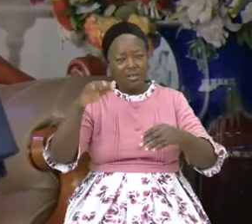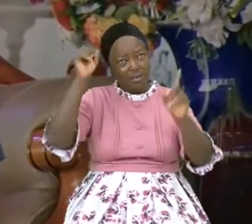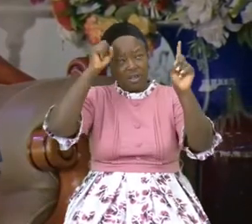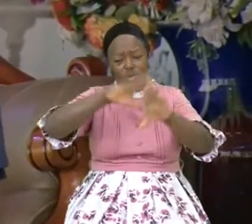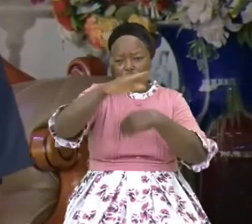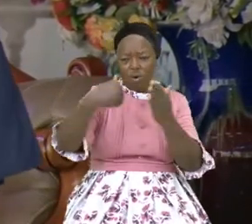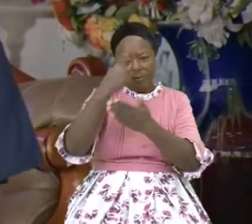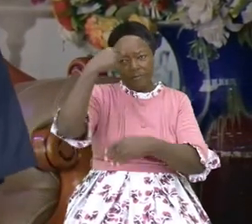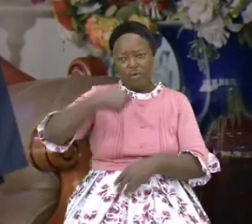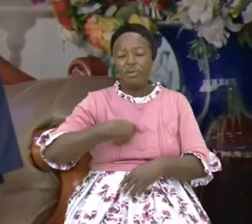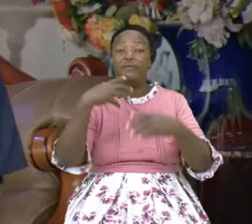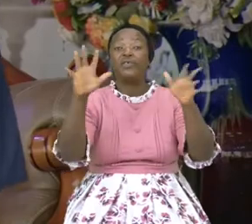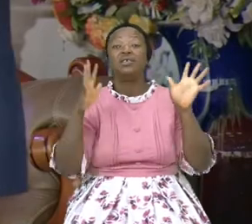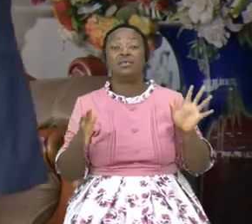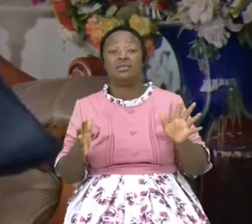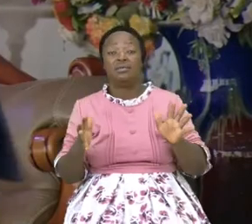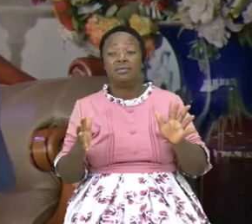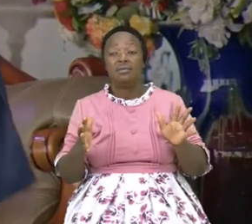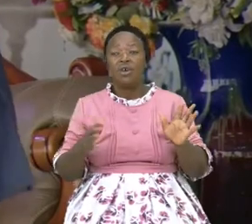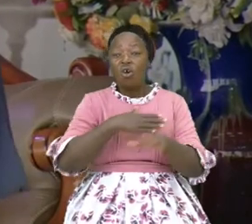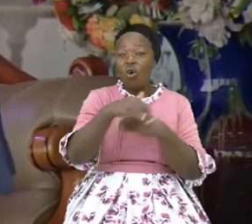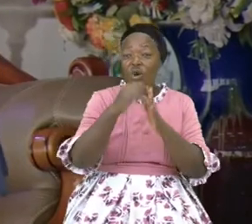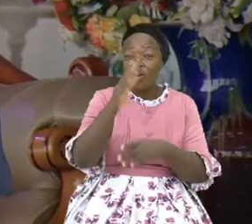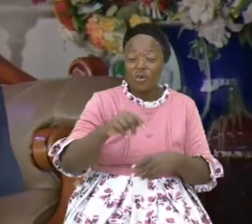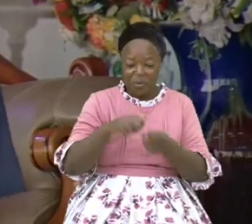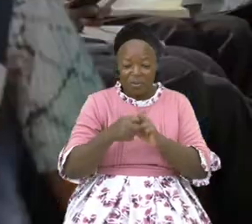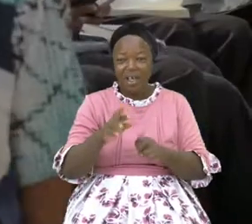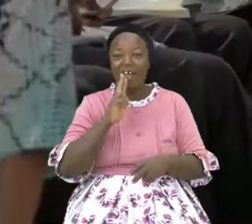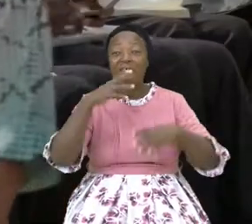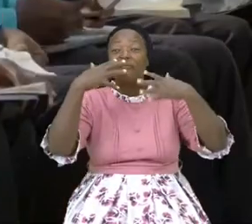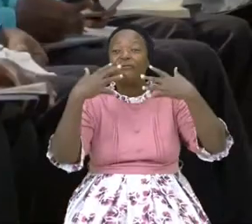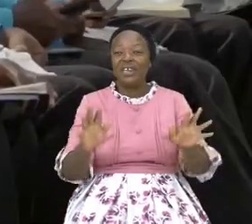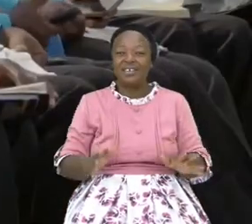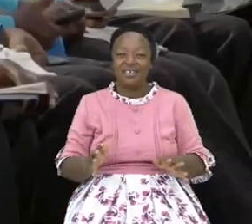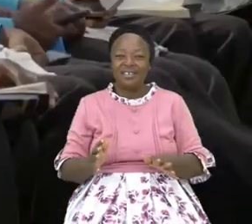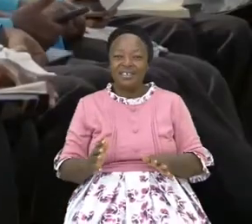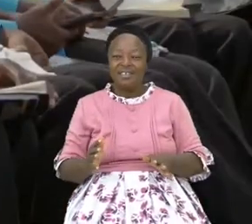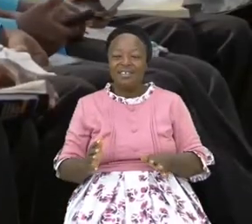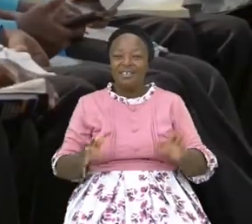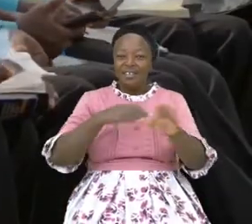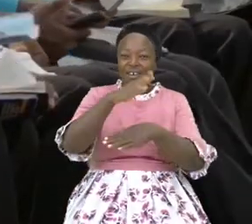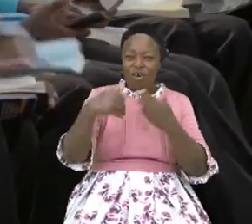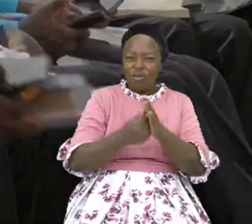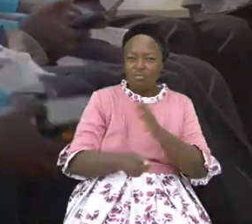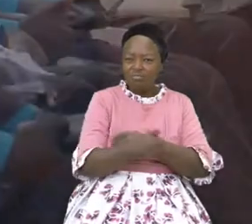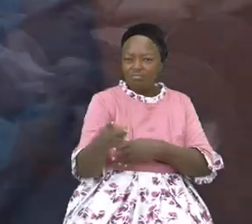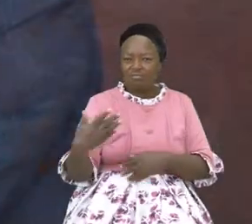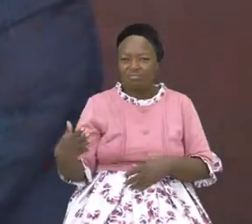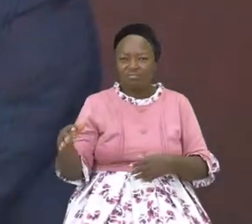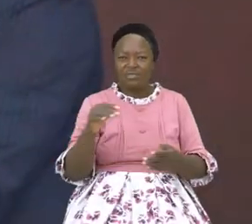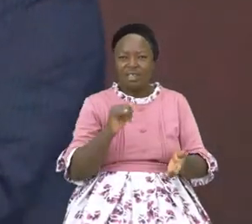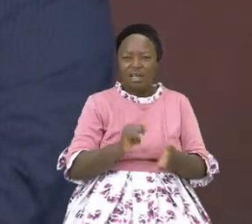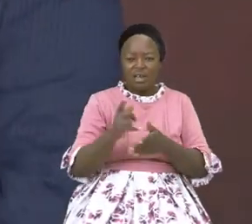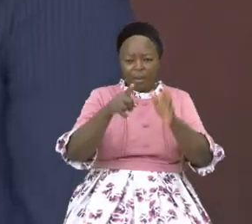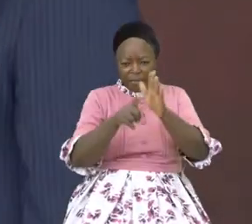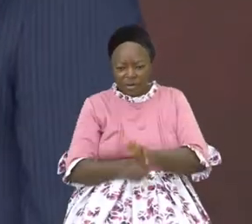me. Finished. All your problems are over. All those things, the pressure and